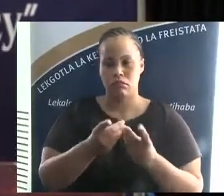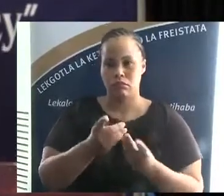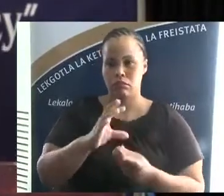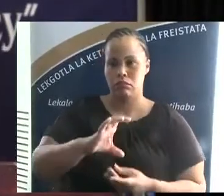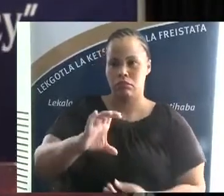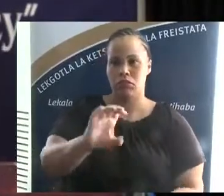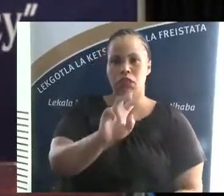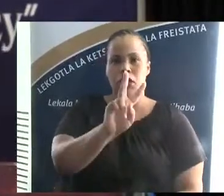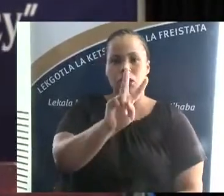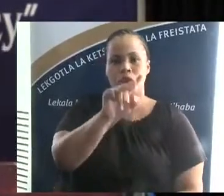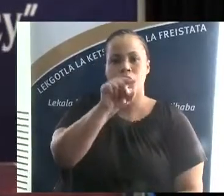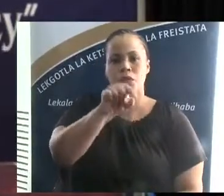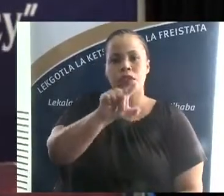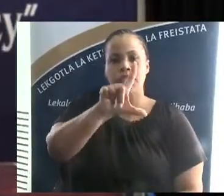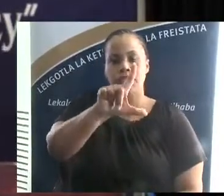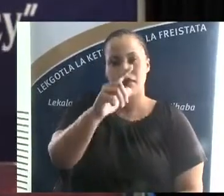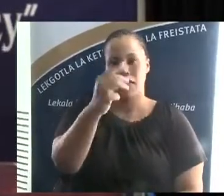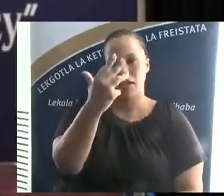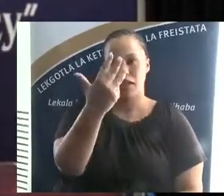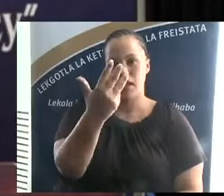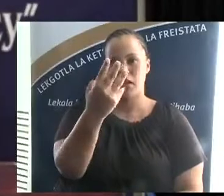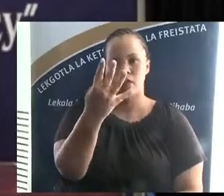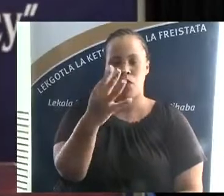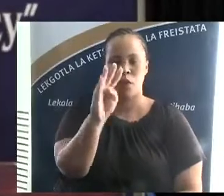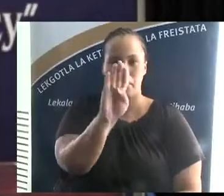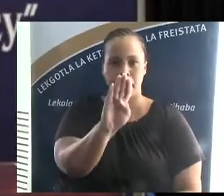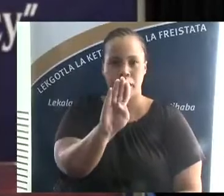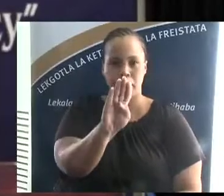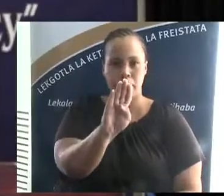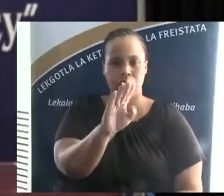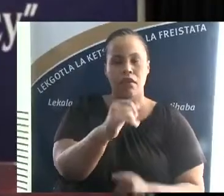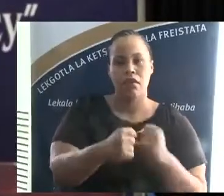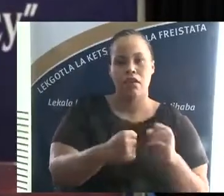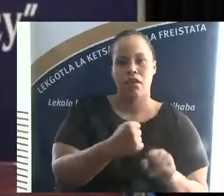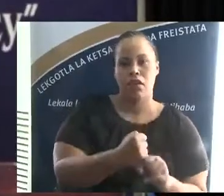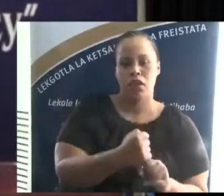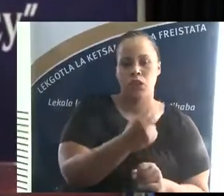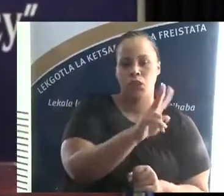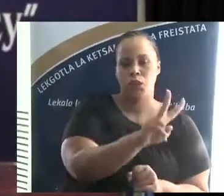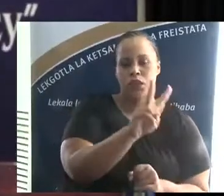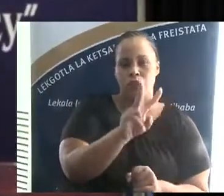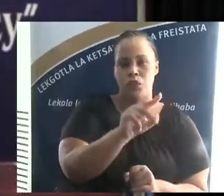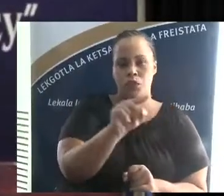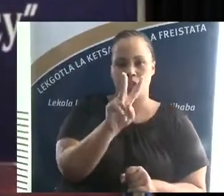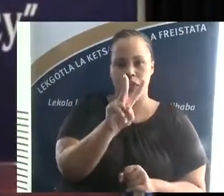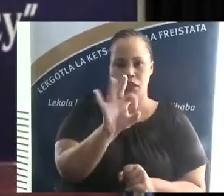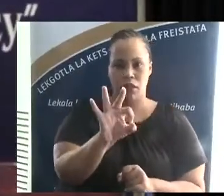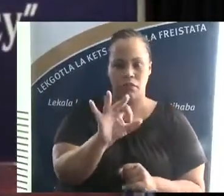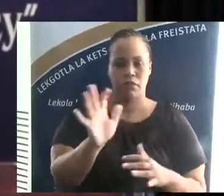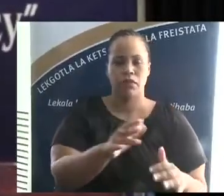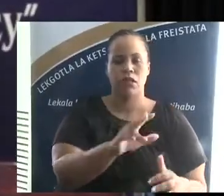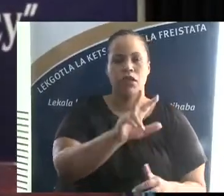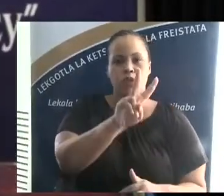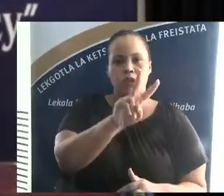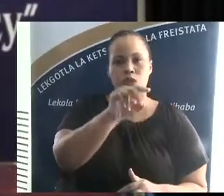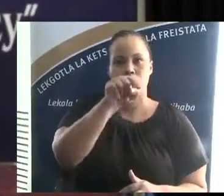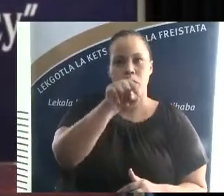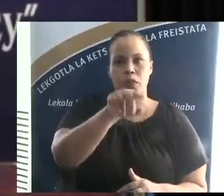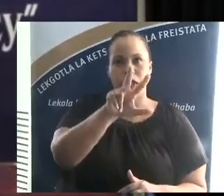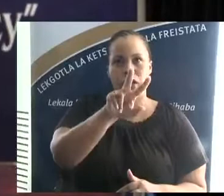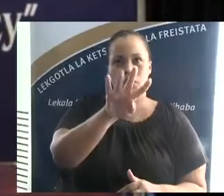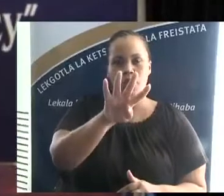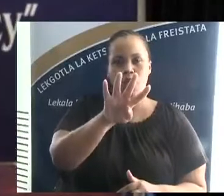of 2.794 billion in 22-23, 2.841 billion